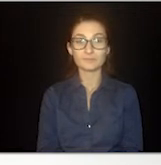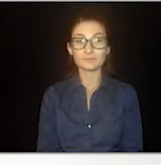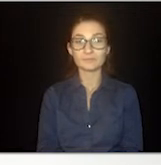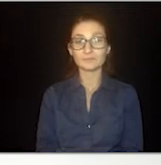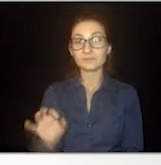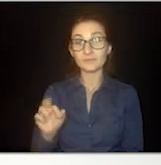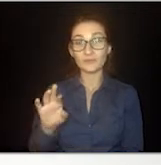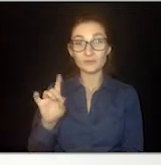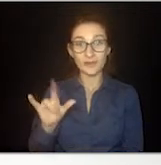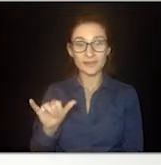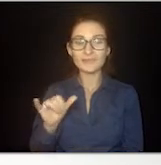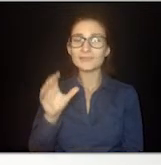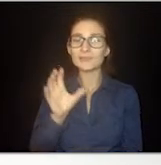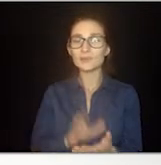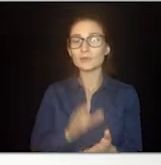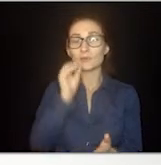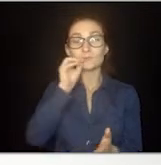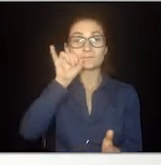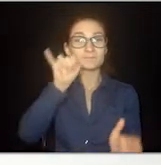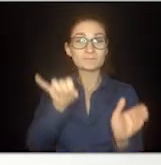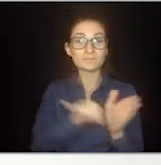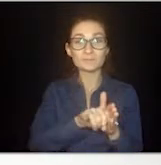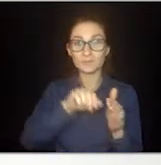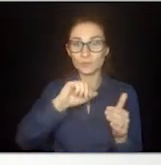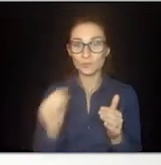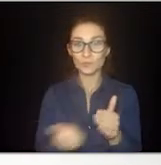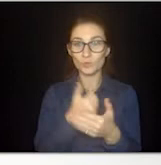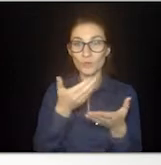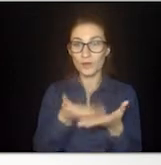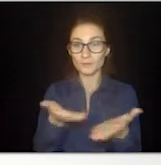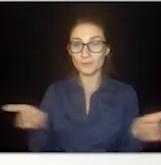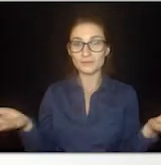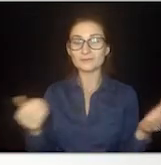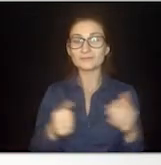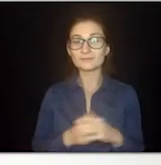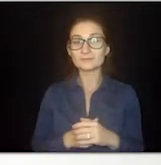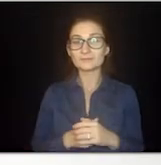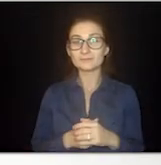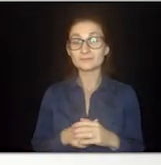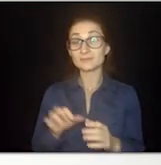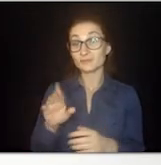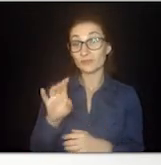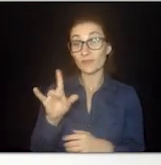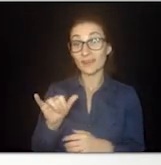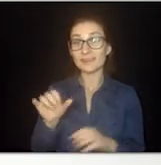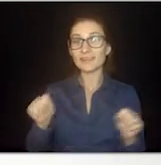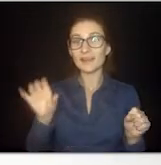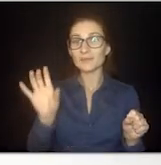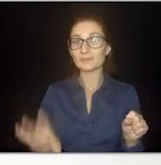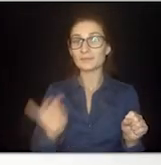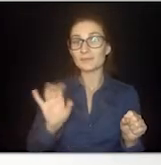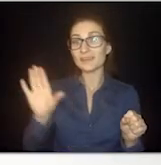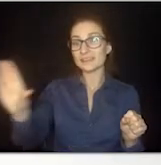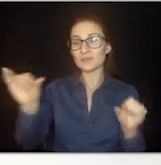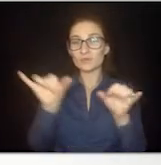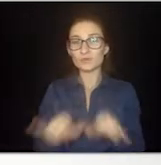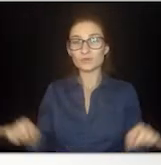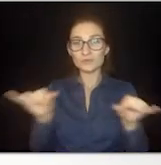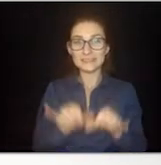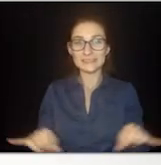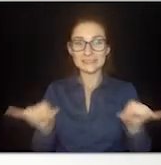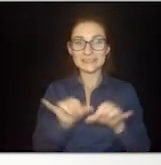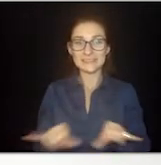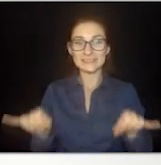Exploration. Freddie learns to identify unfamiliar objects. Freddie chooses his hair routine symbol on